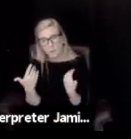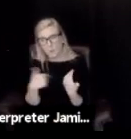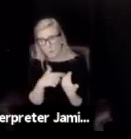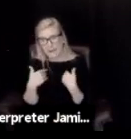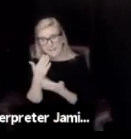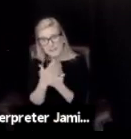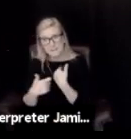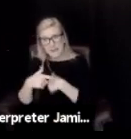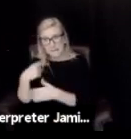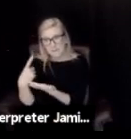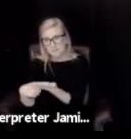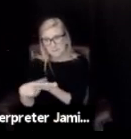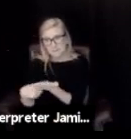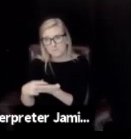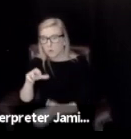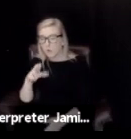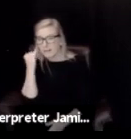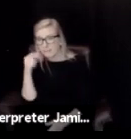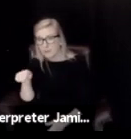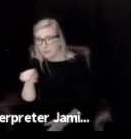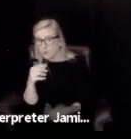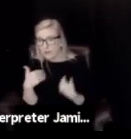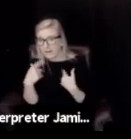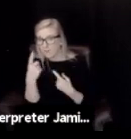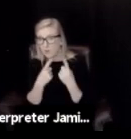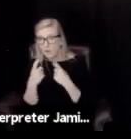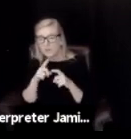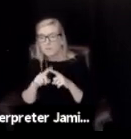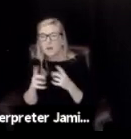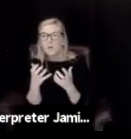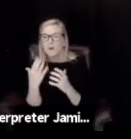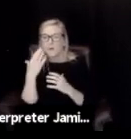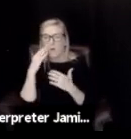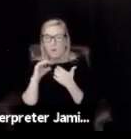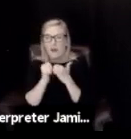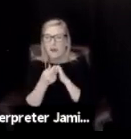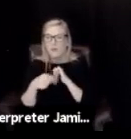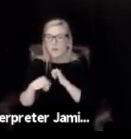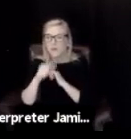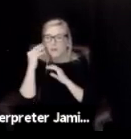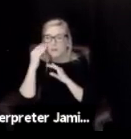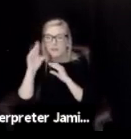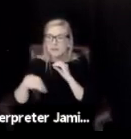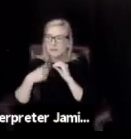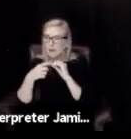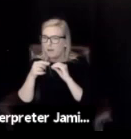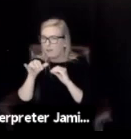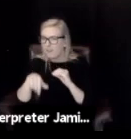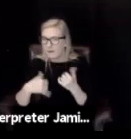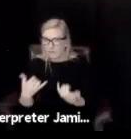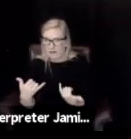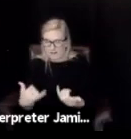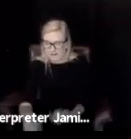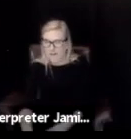flush through this, or if you have questions. But I'd love to know how you're thinking about this right